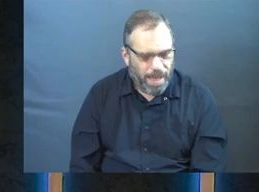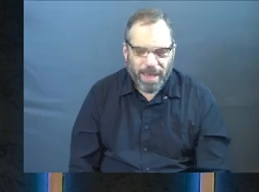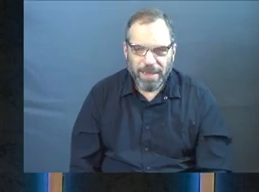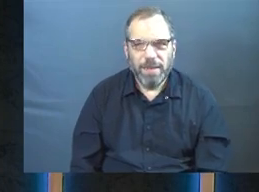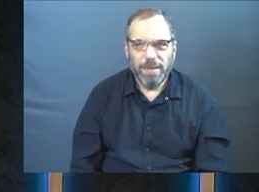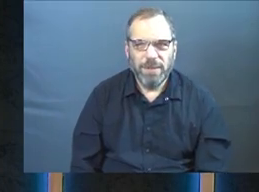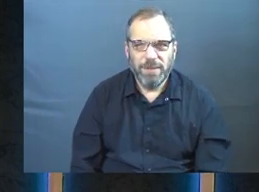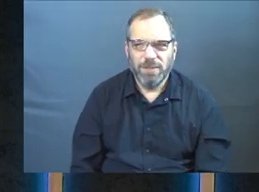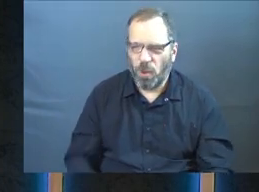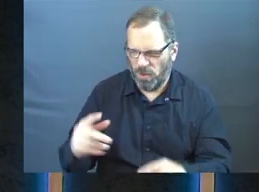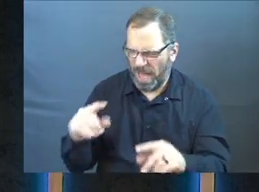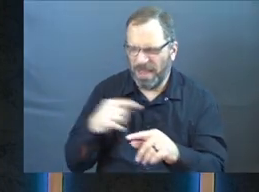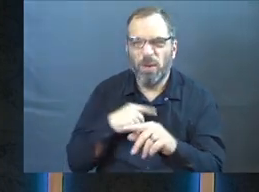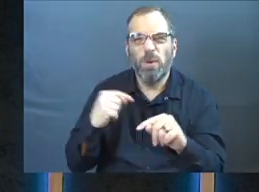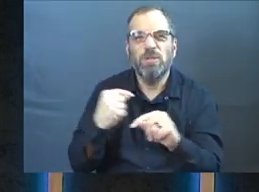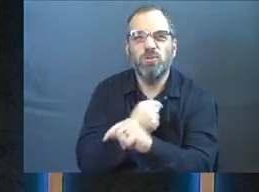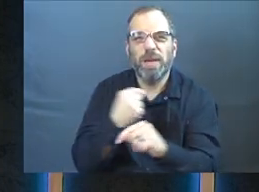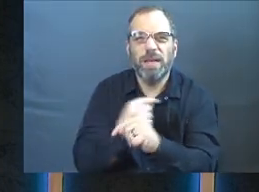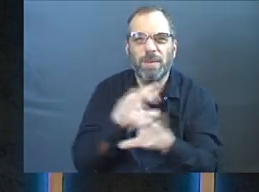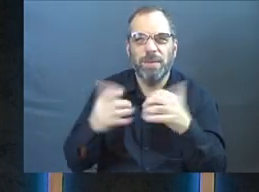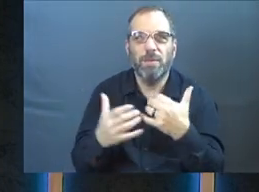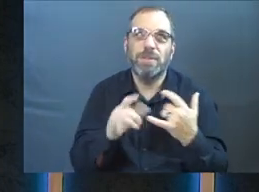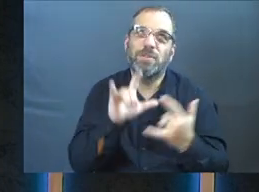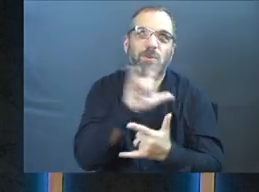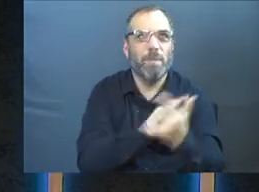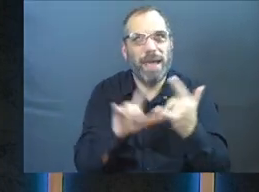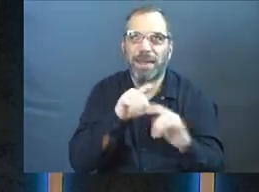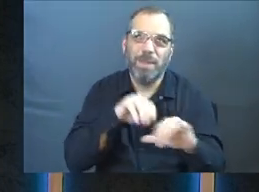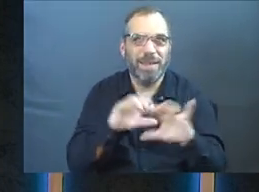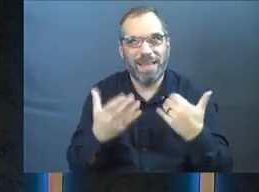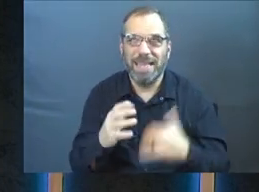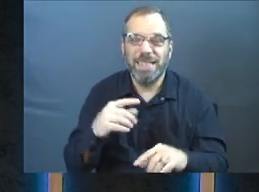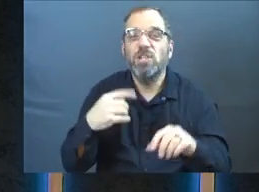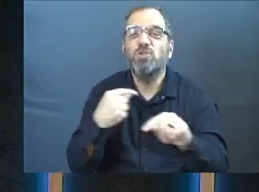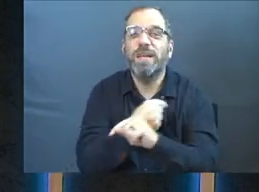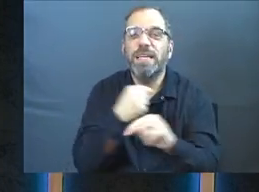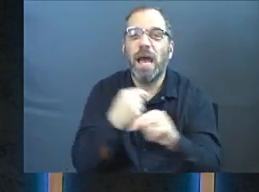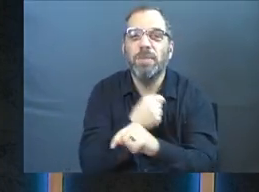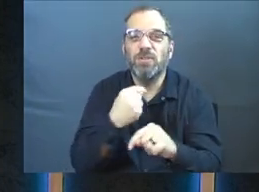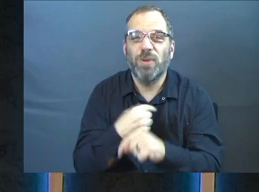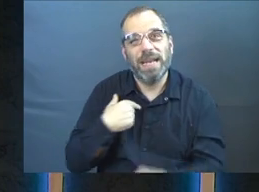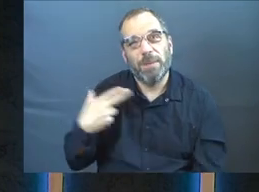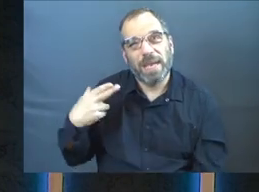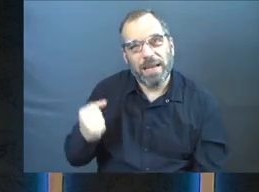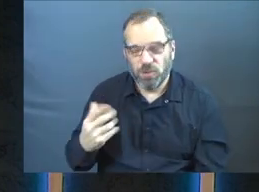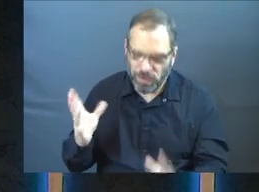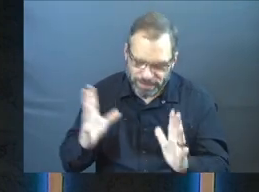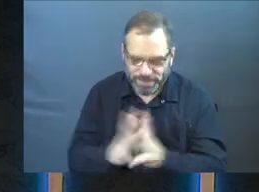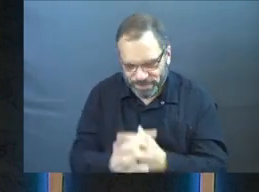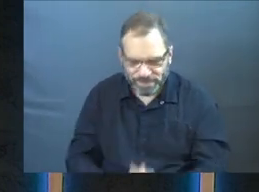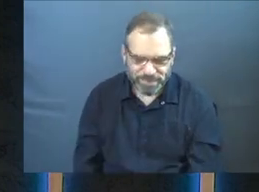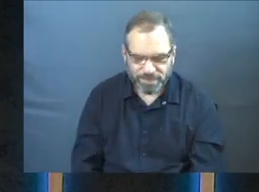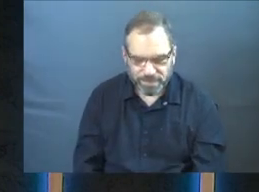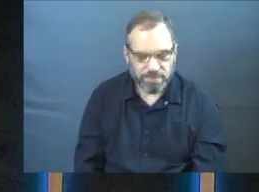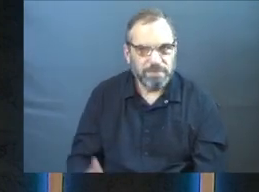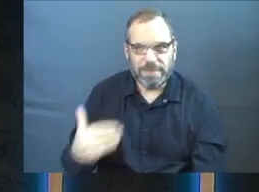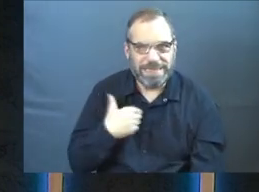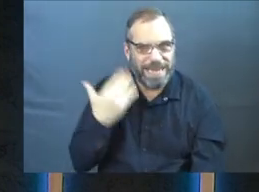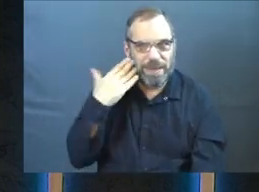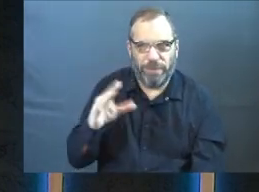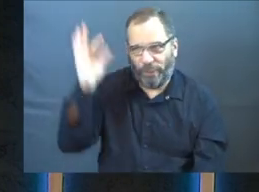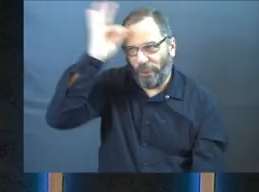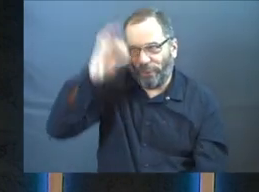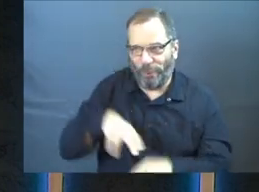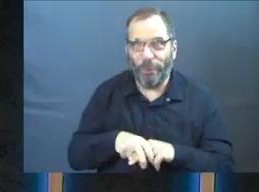so I'm in like trigonometry class, which is such a romantic place to be, by the way. And I'm in high school, and I don't know